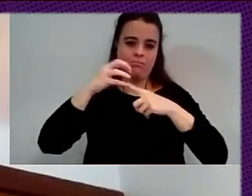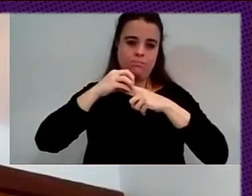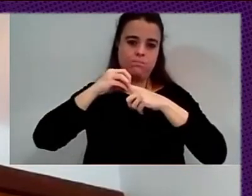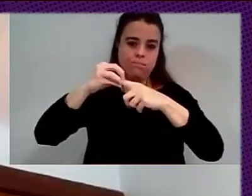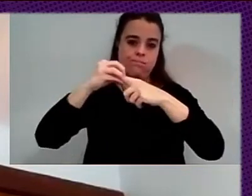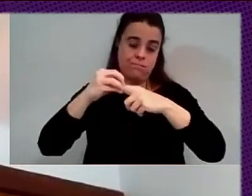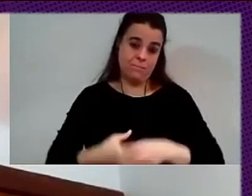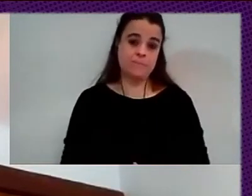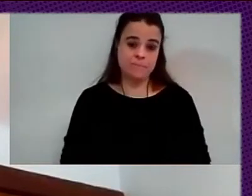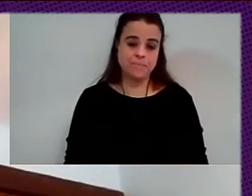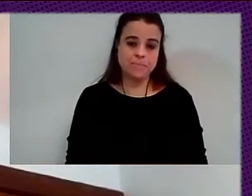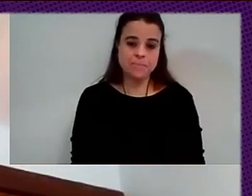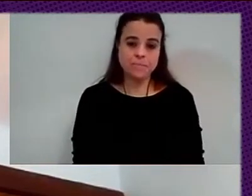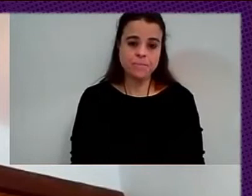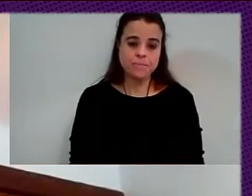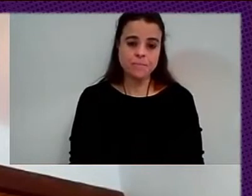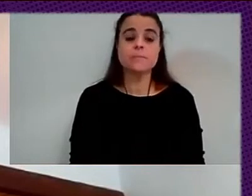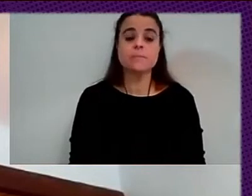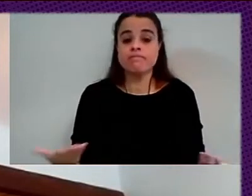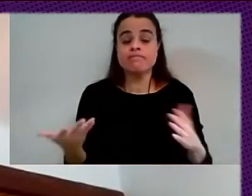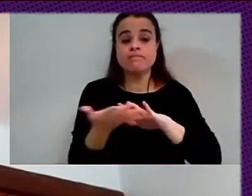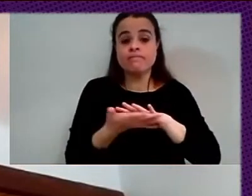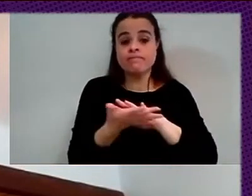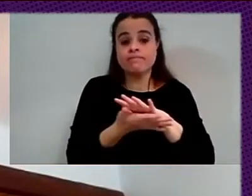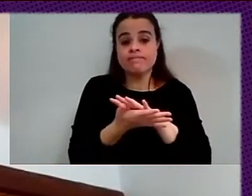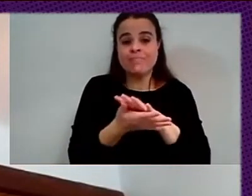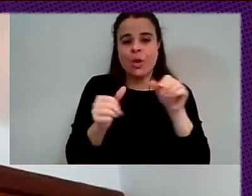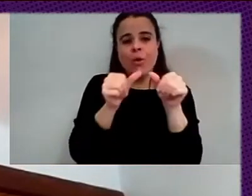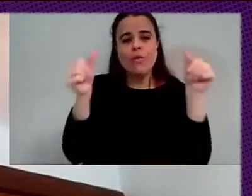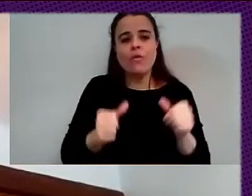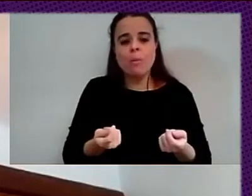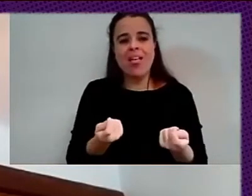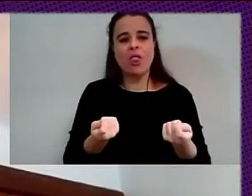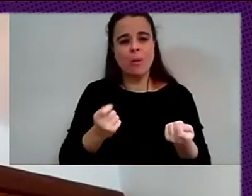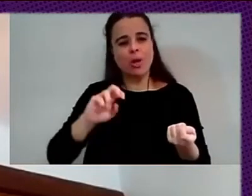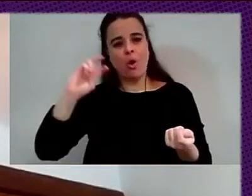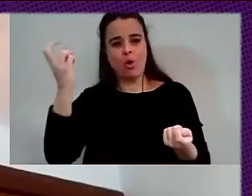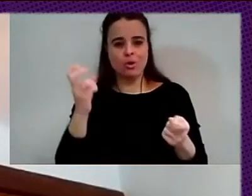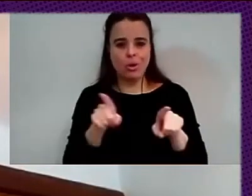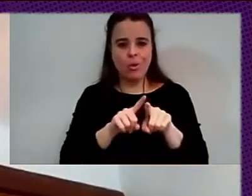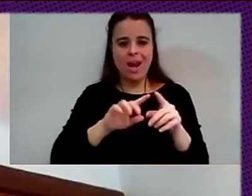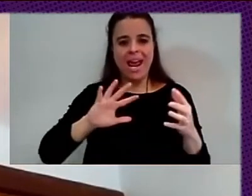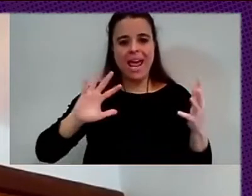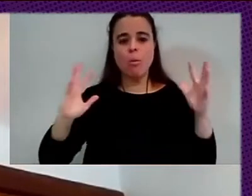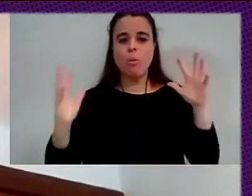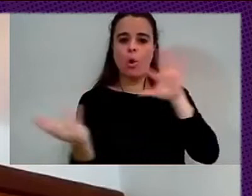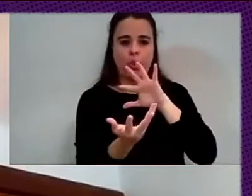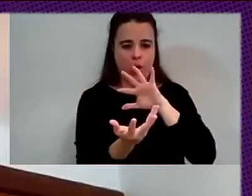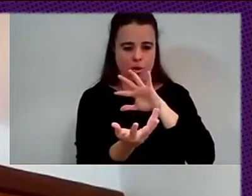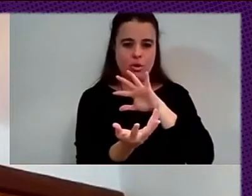form of domination. It's an evolution of the colonial disaster that